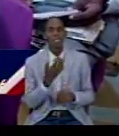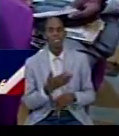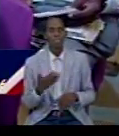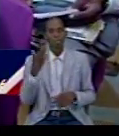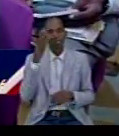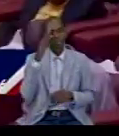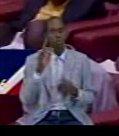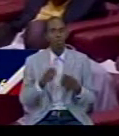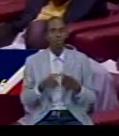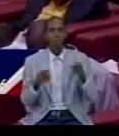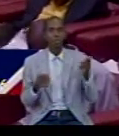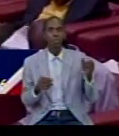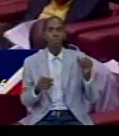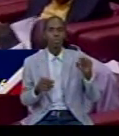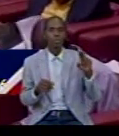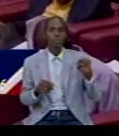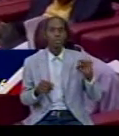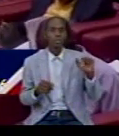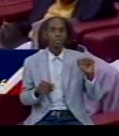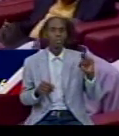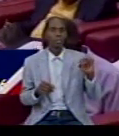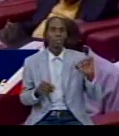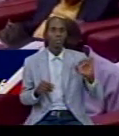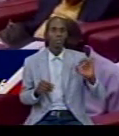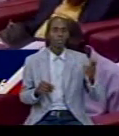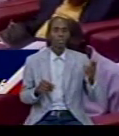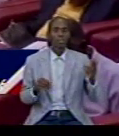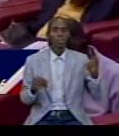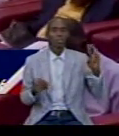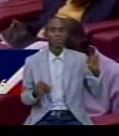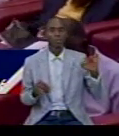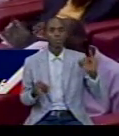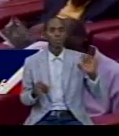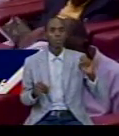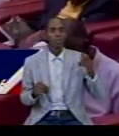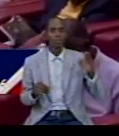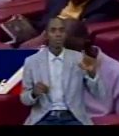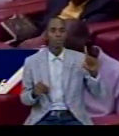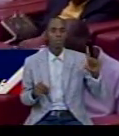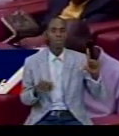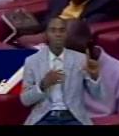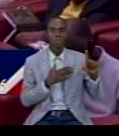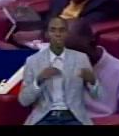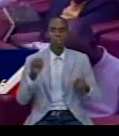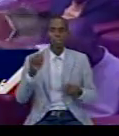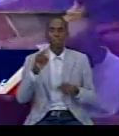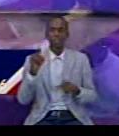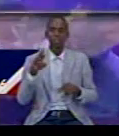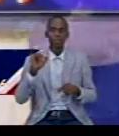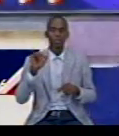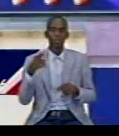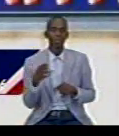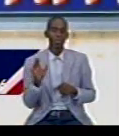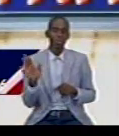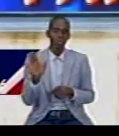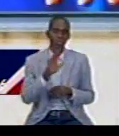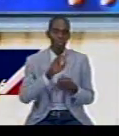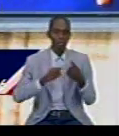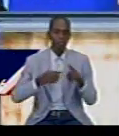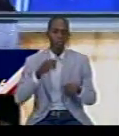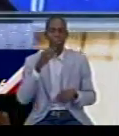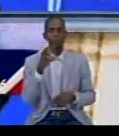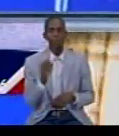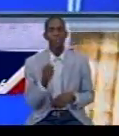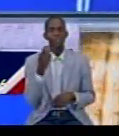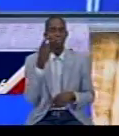to Ananiah, Mishael, and Azariah, his companions, his friends.